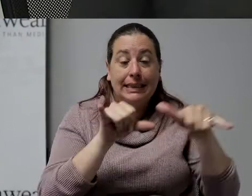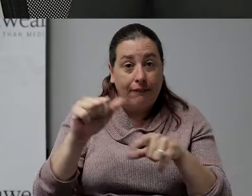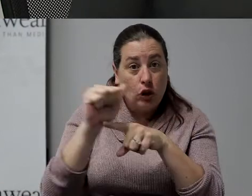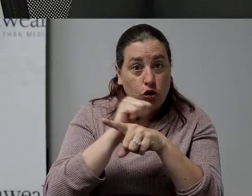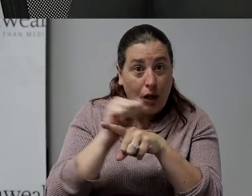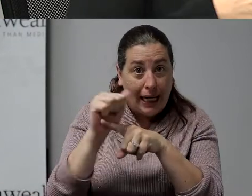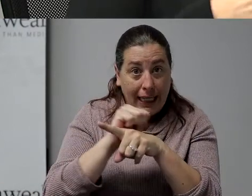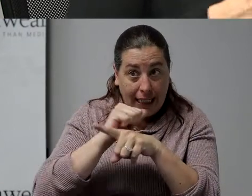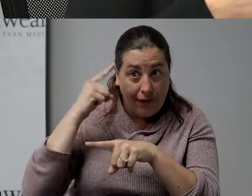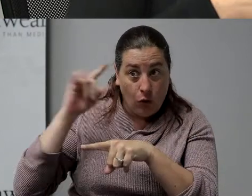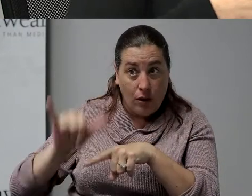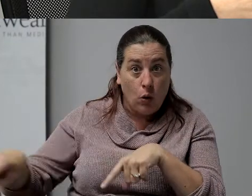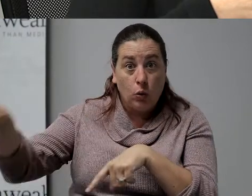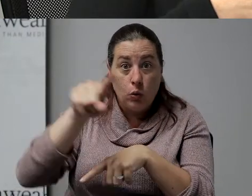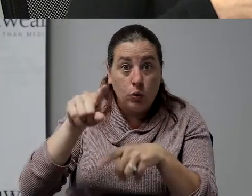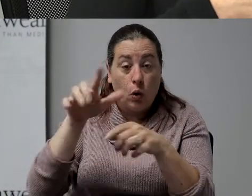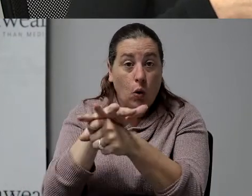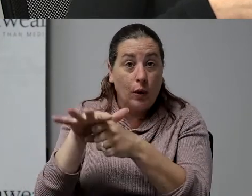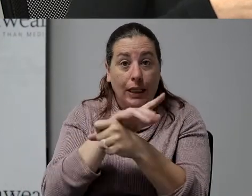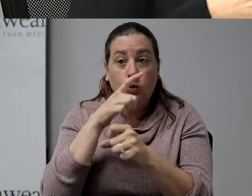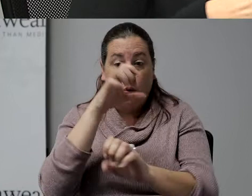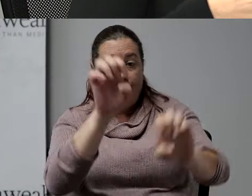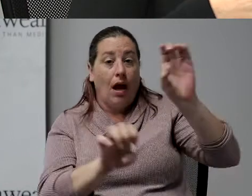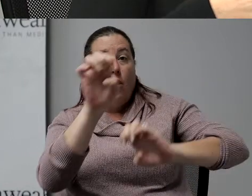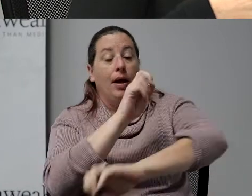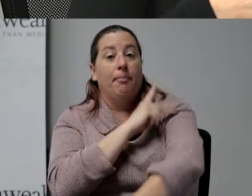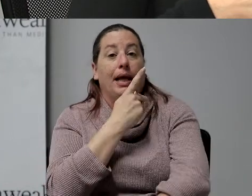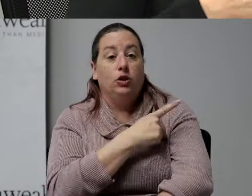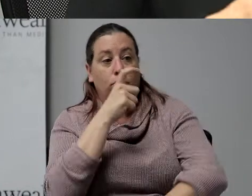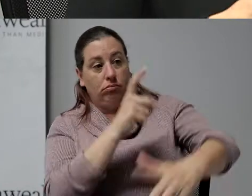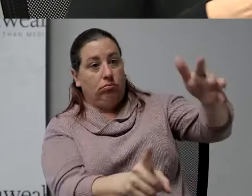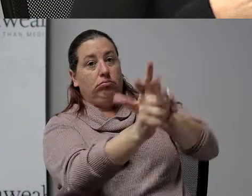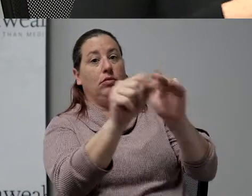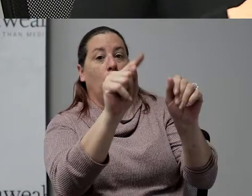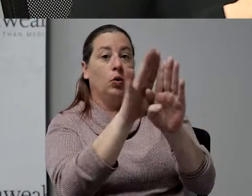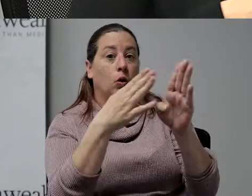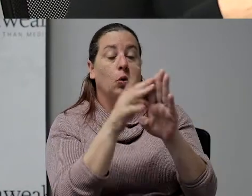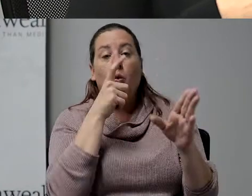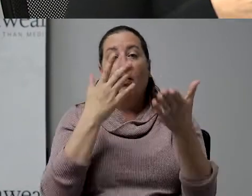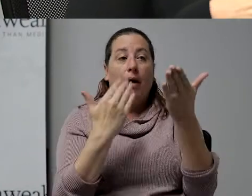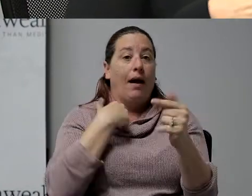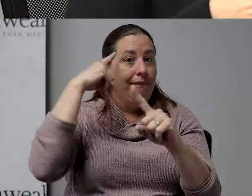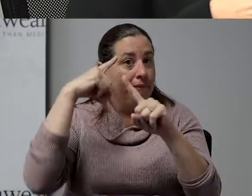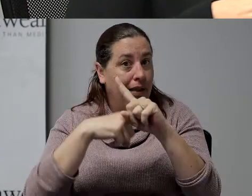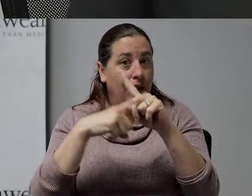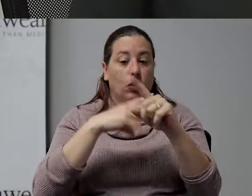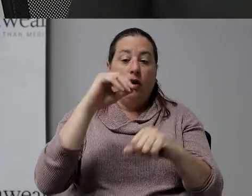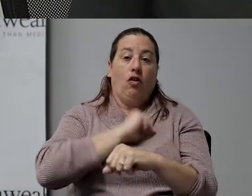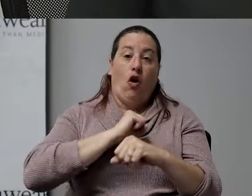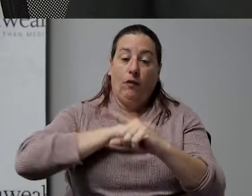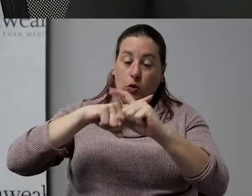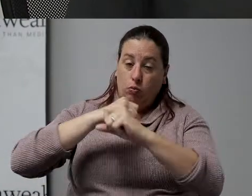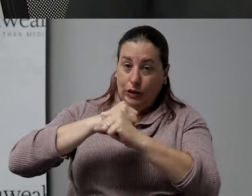off-campus locations for evaluating patients who present at the door who might have fevers and coughs to protect those